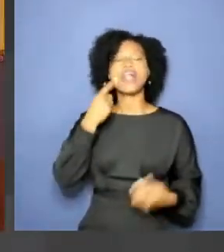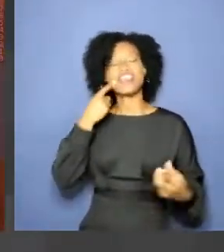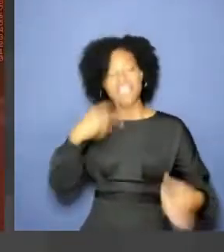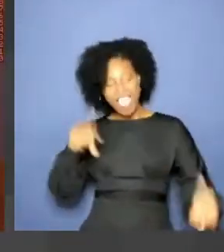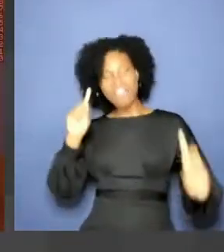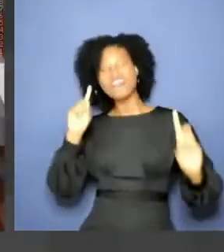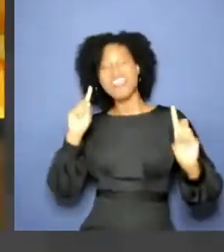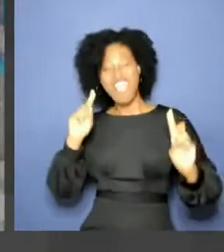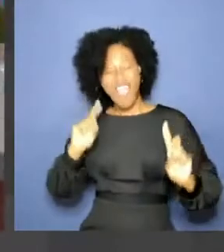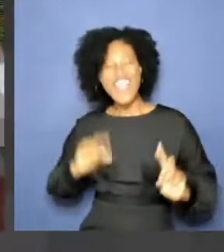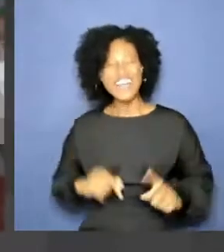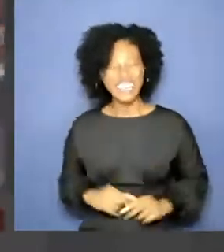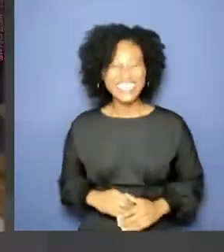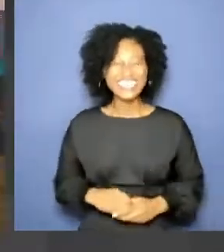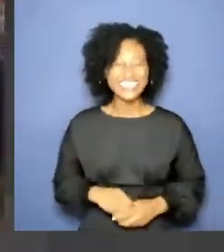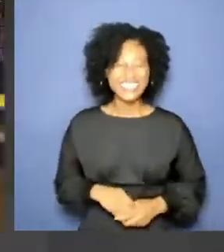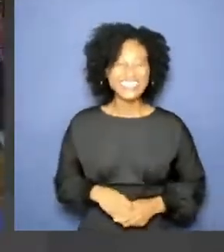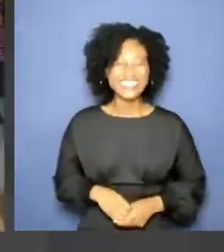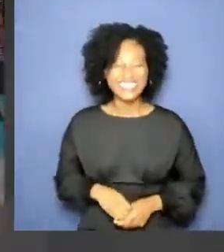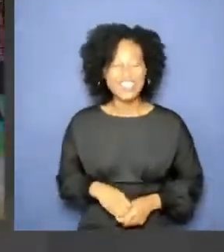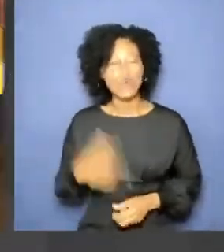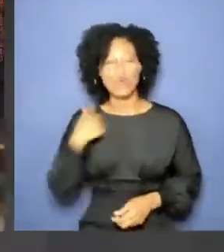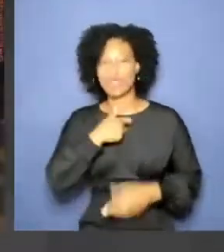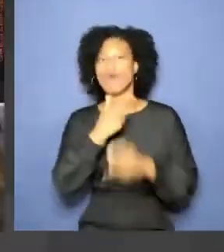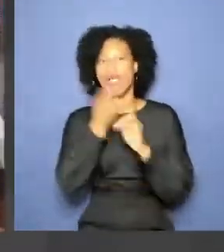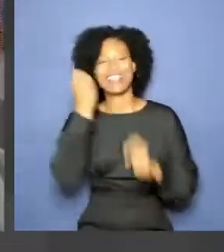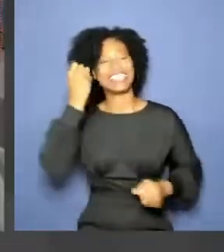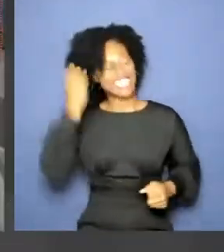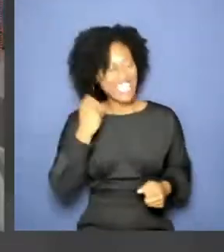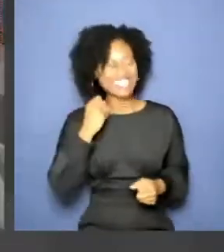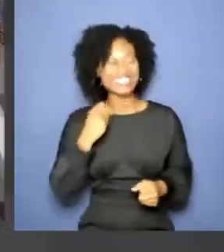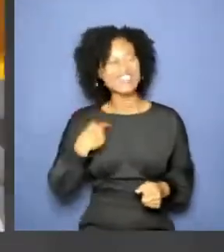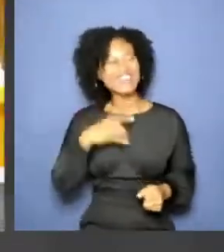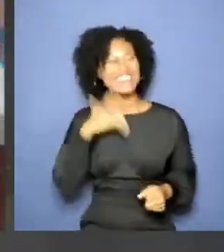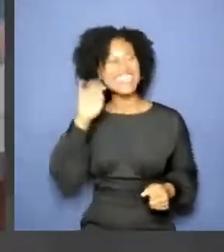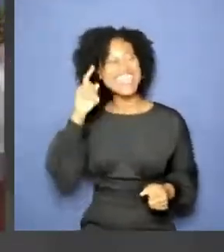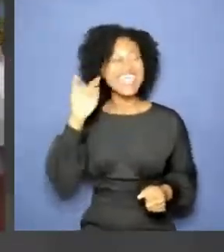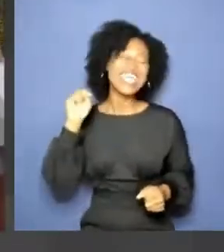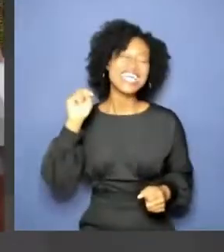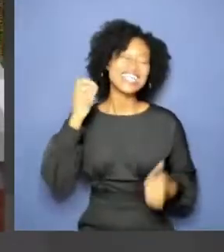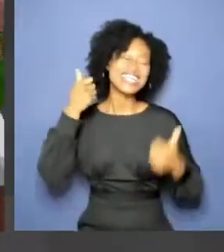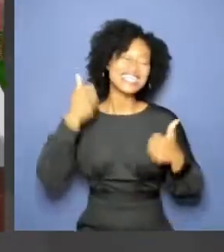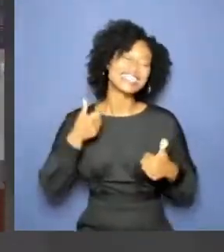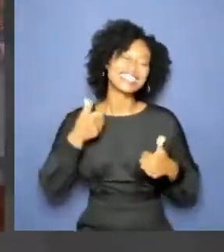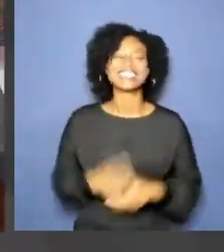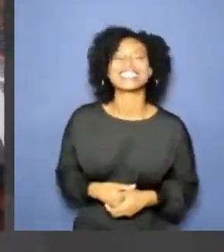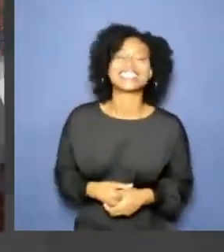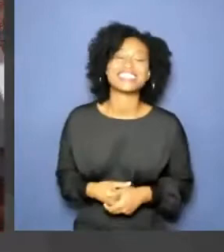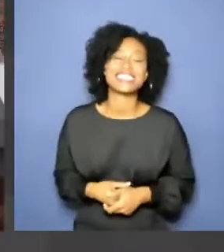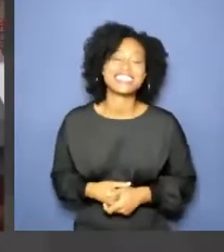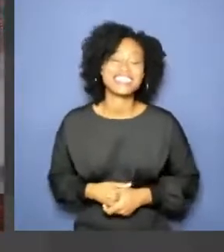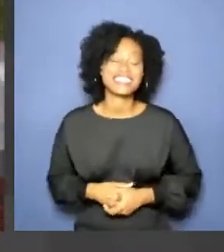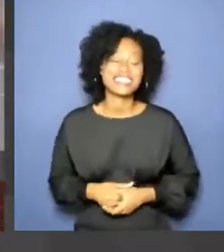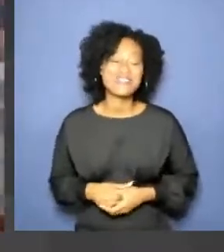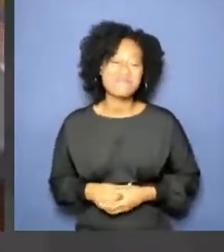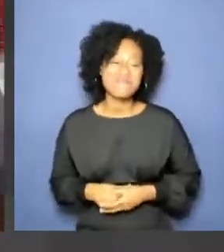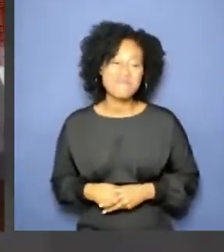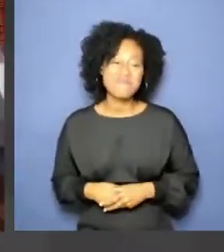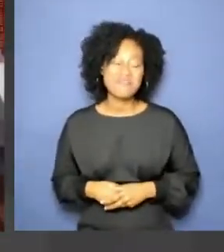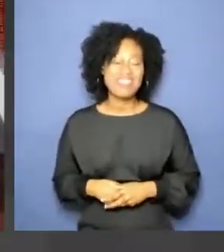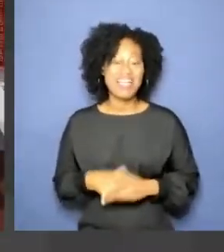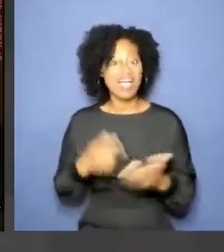it. Yeah, we won. We did it! There we go. Good work. Guys, we